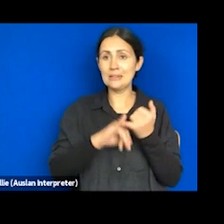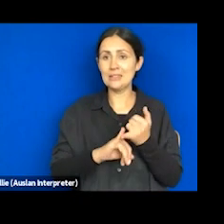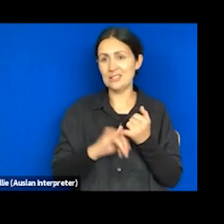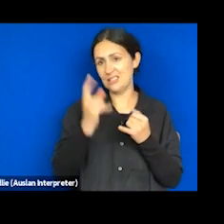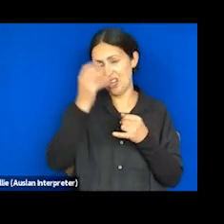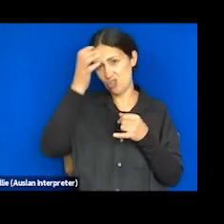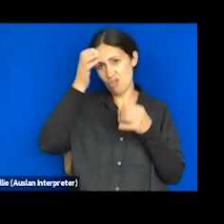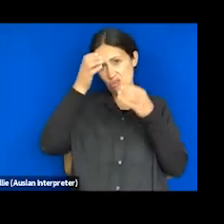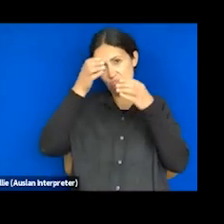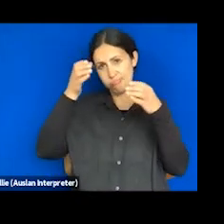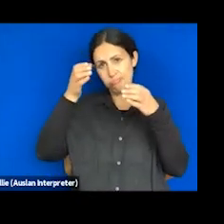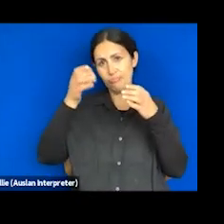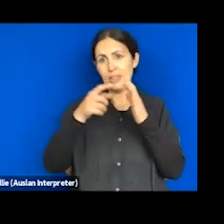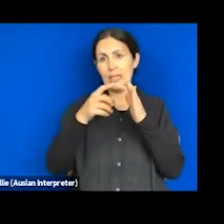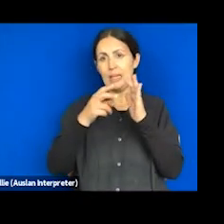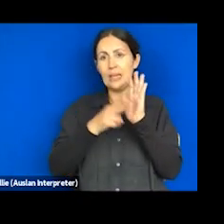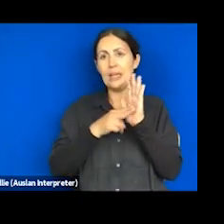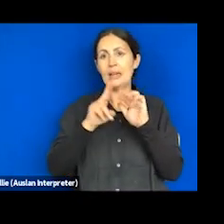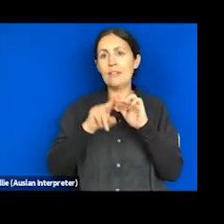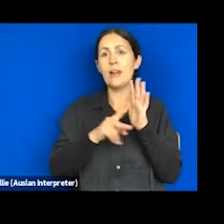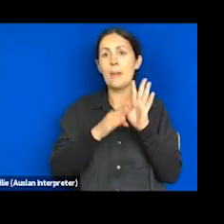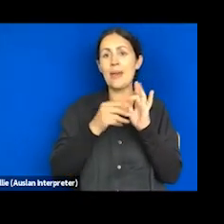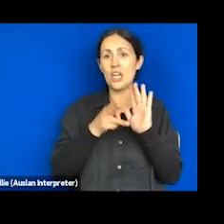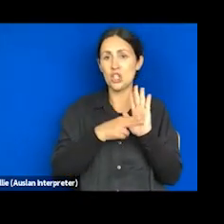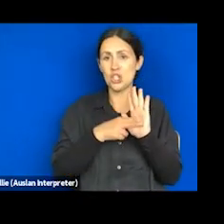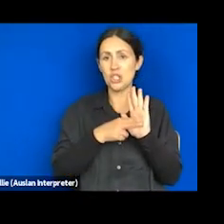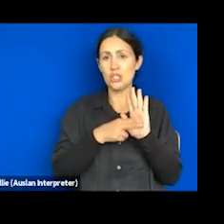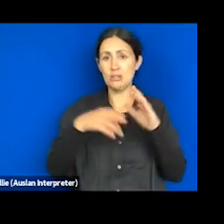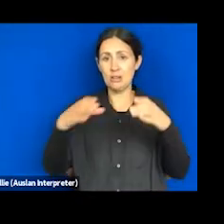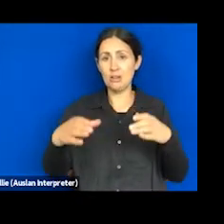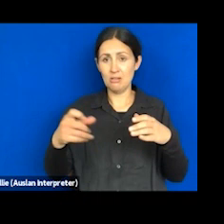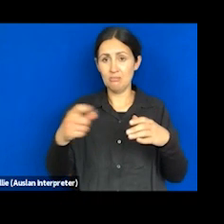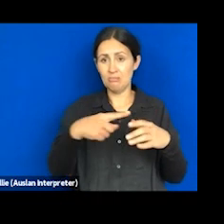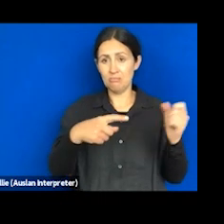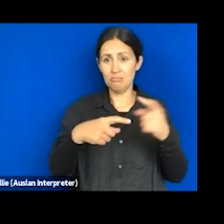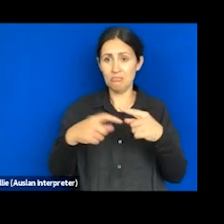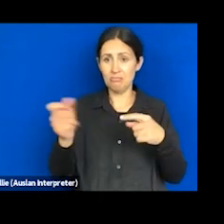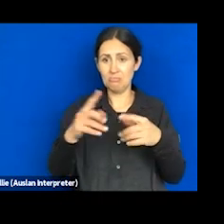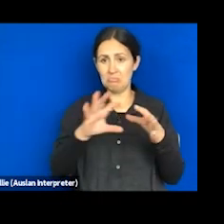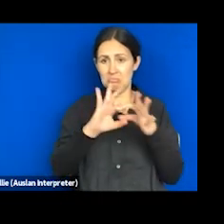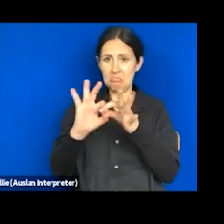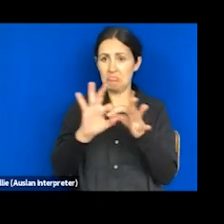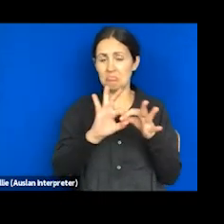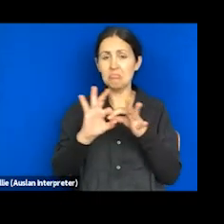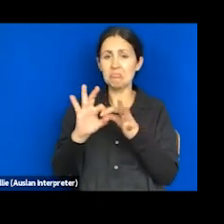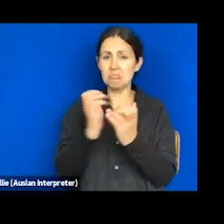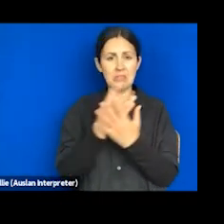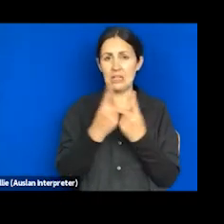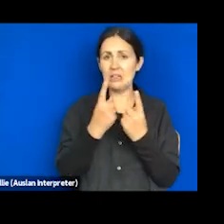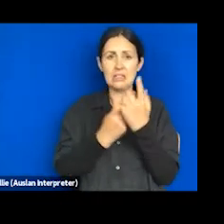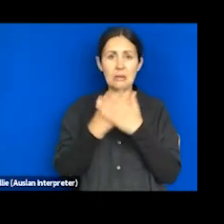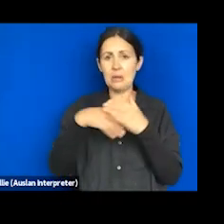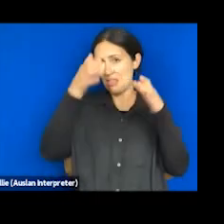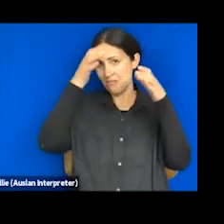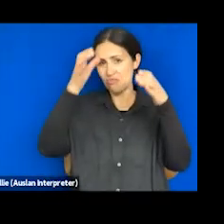there's particular neuroinflammatory pathways that have been found to be possibly important in possibly sort of